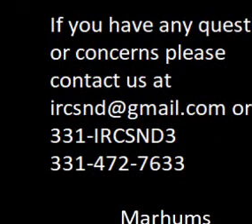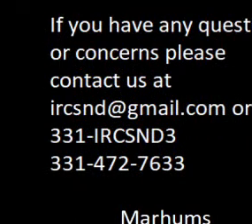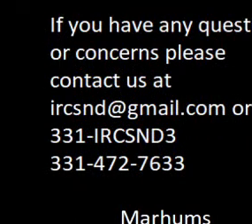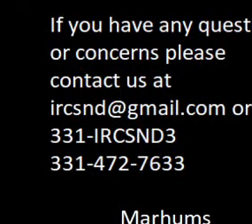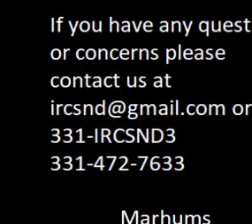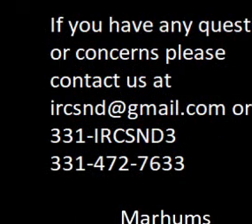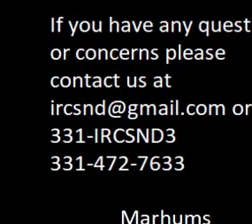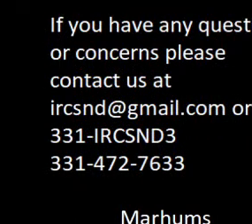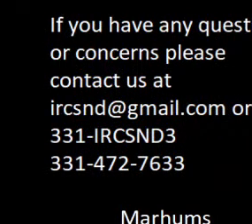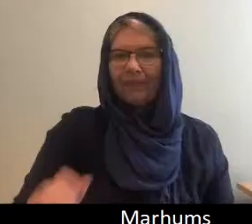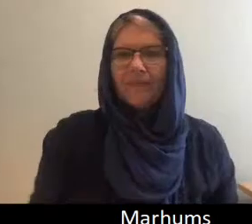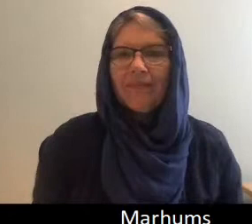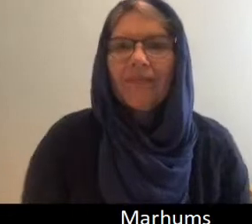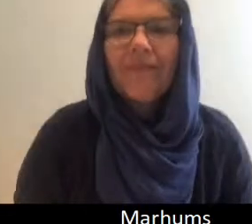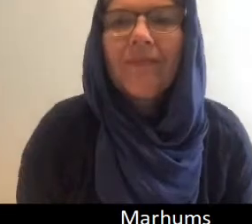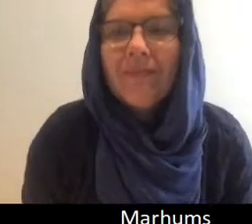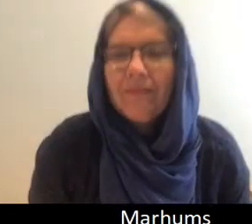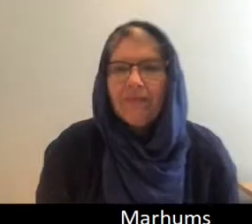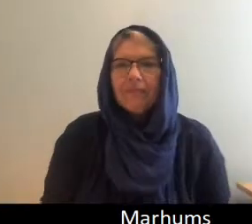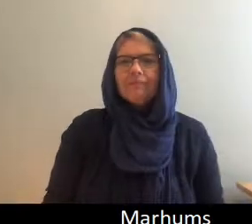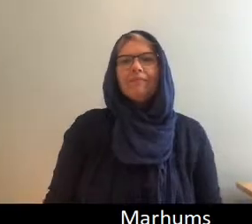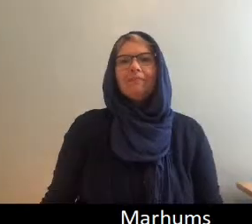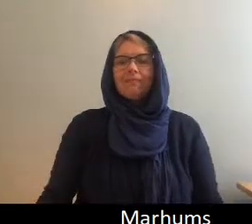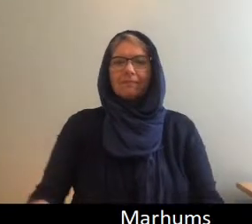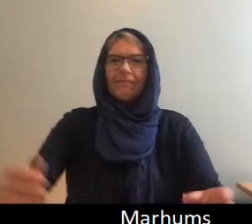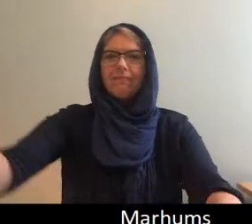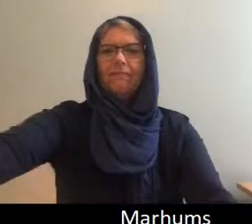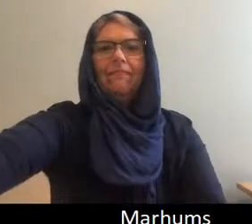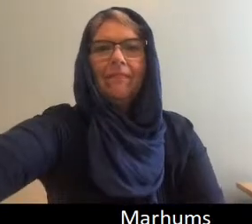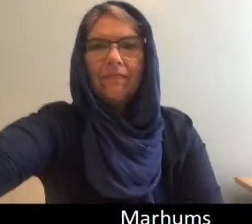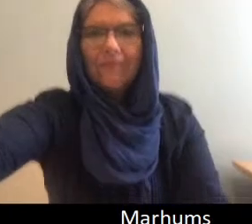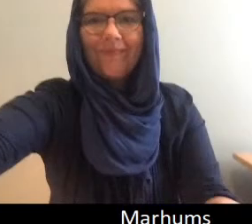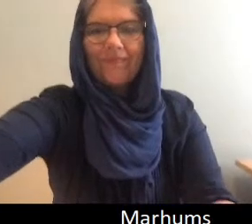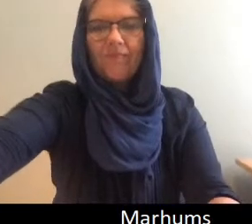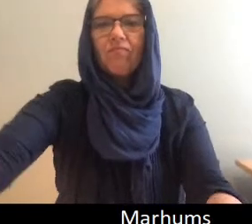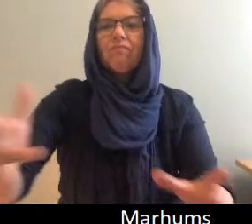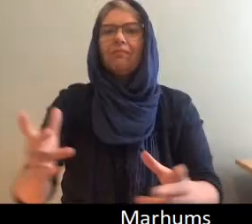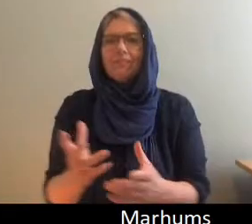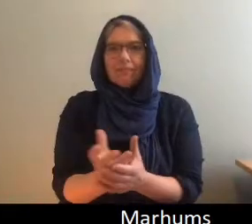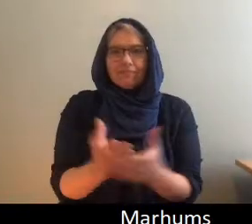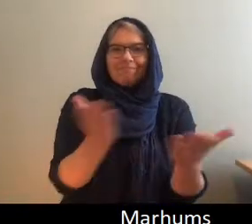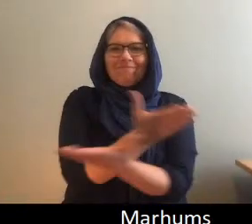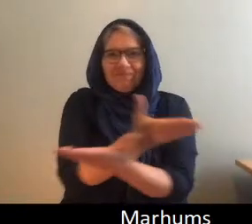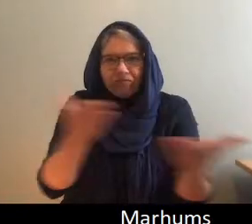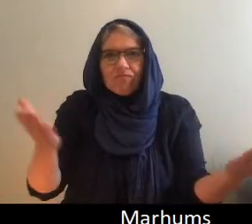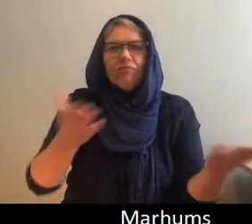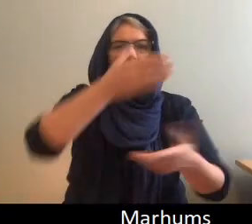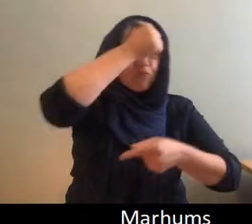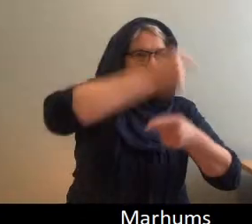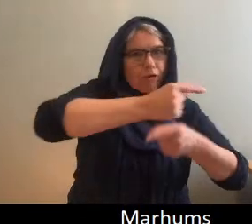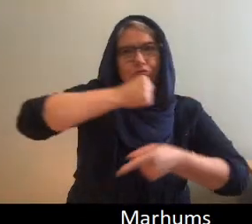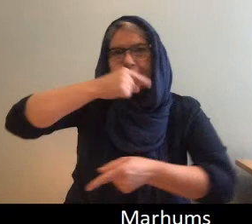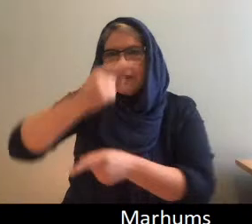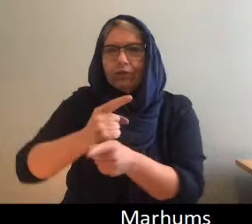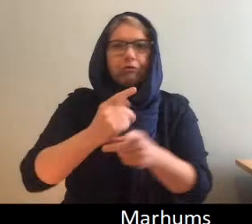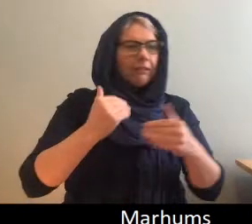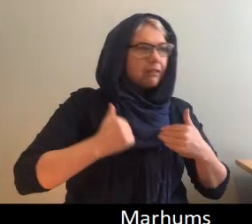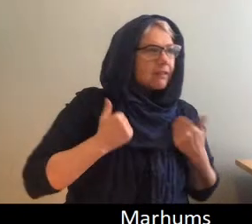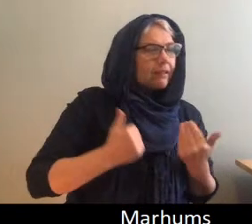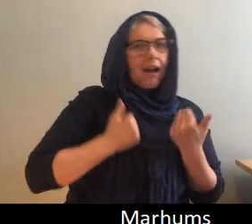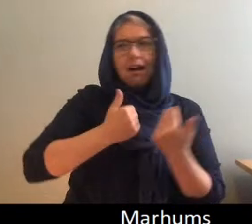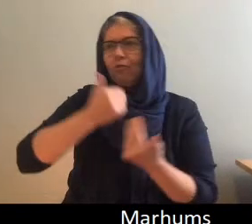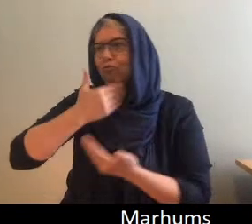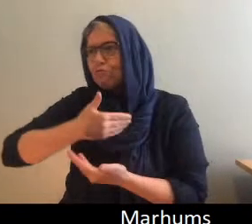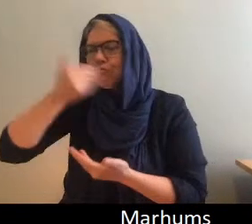the organizers of these discussions, all those who have contributed towards the in the name of their deceased, in the name of their